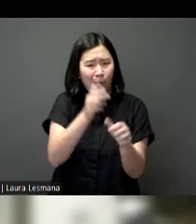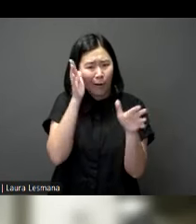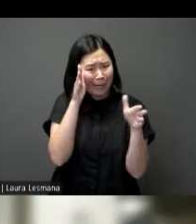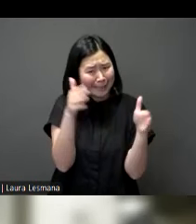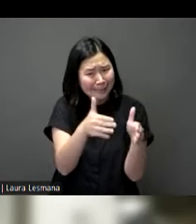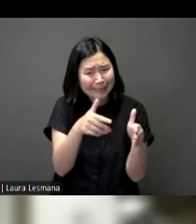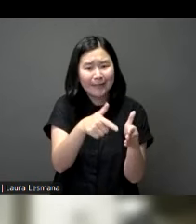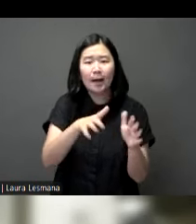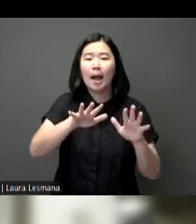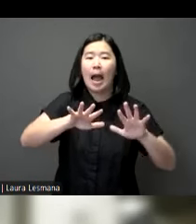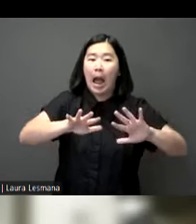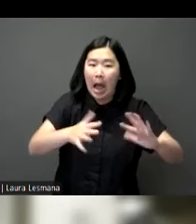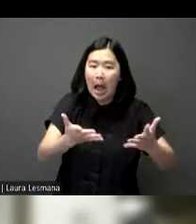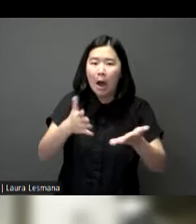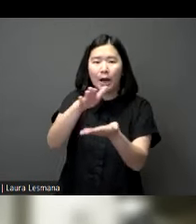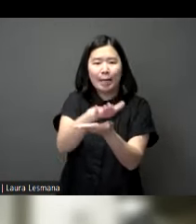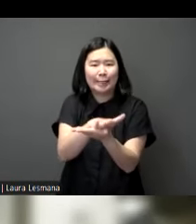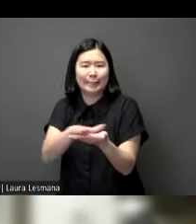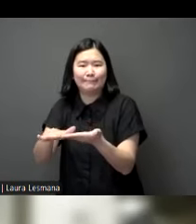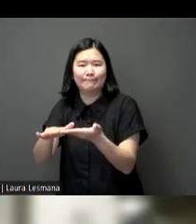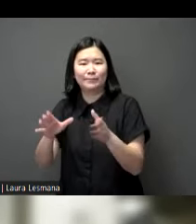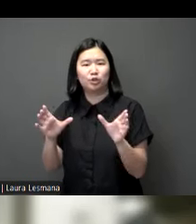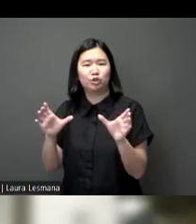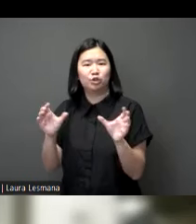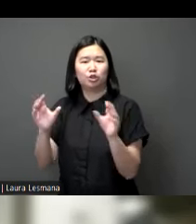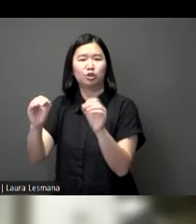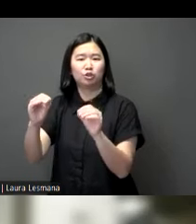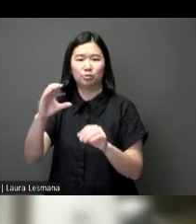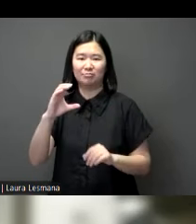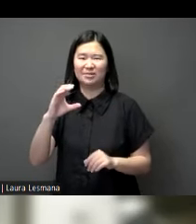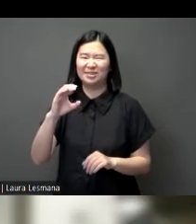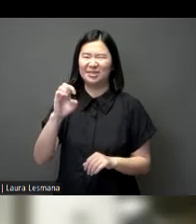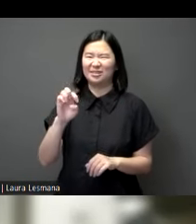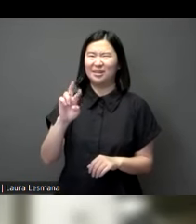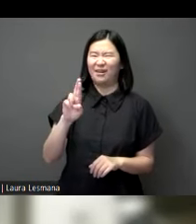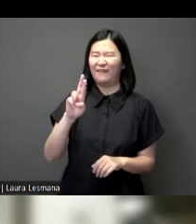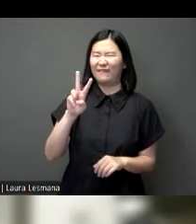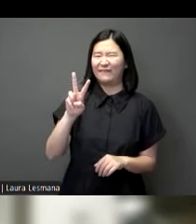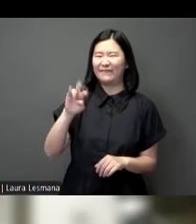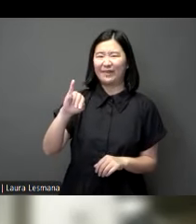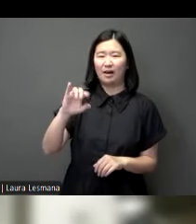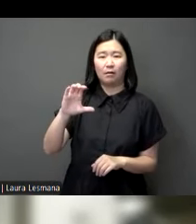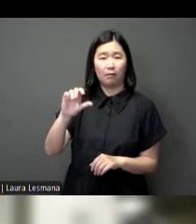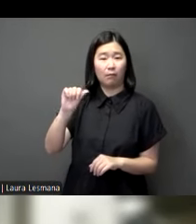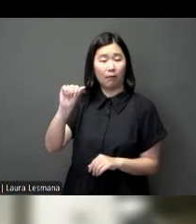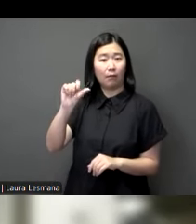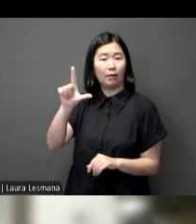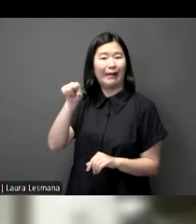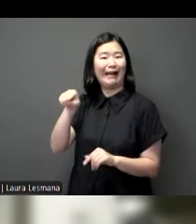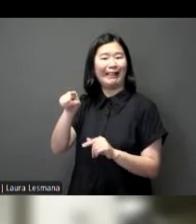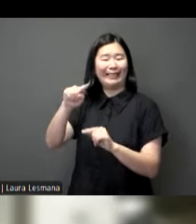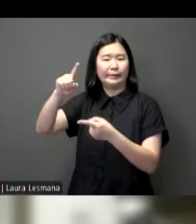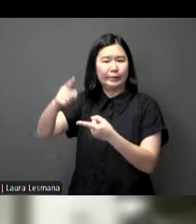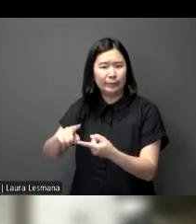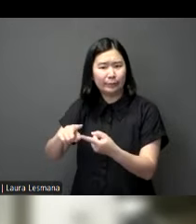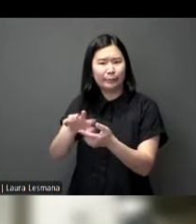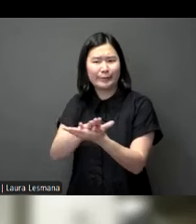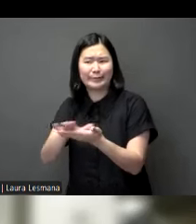we have made this the center of our work. I will be sharing with you some of the